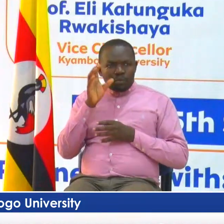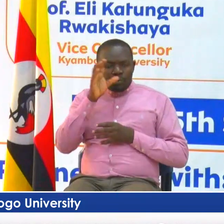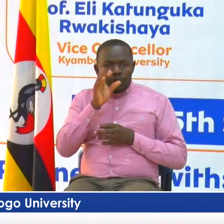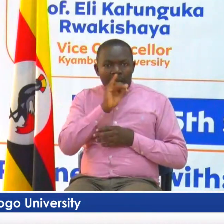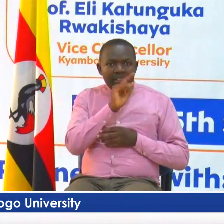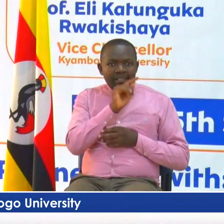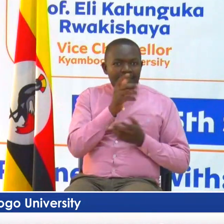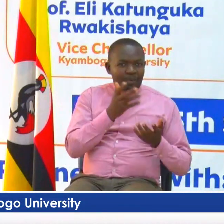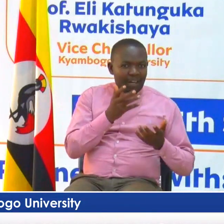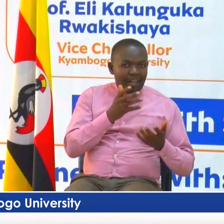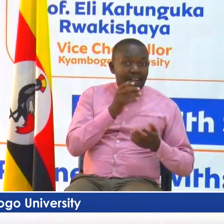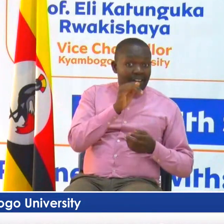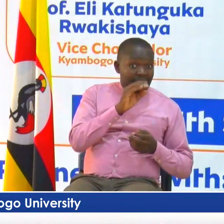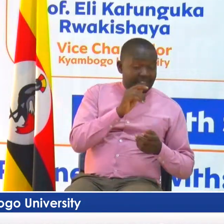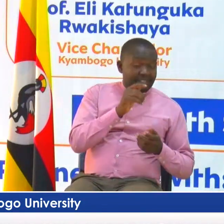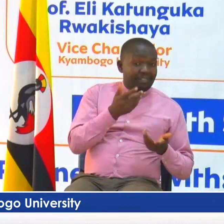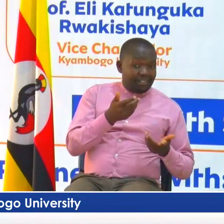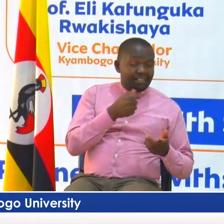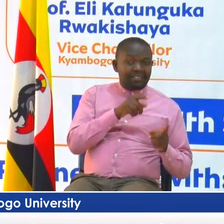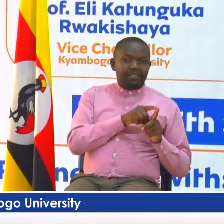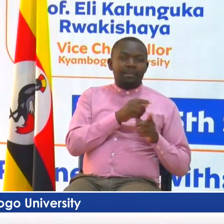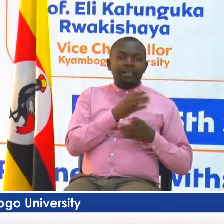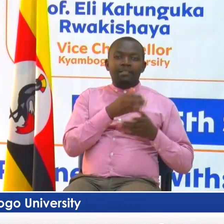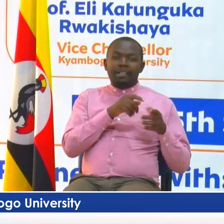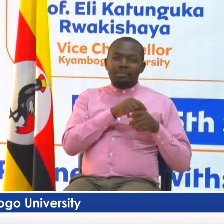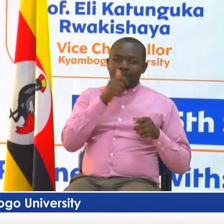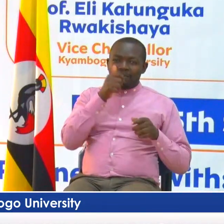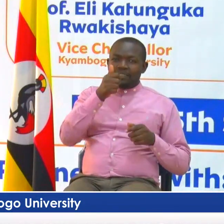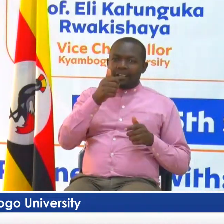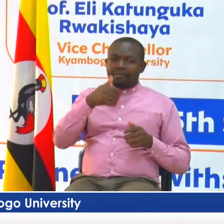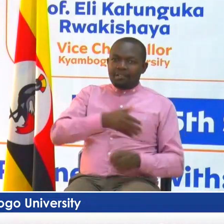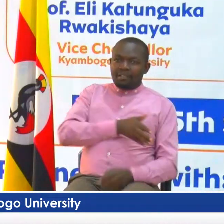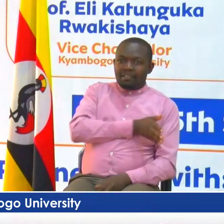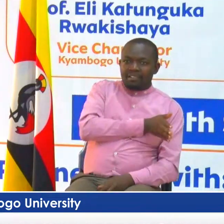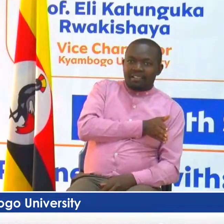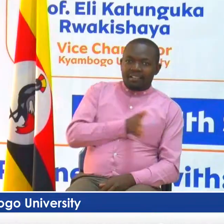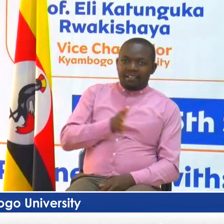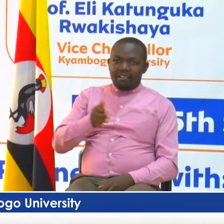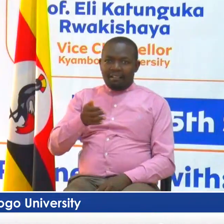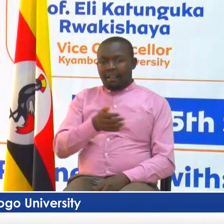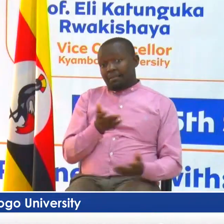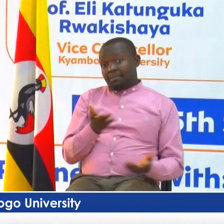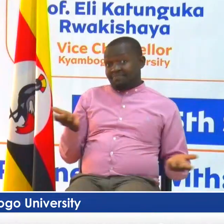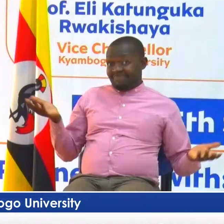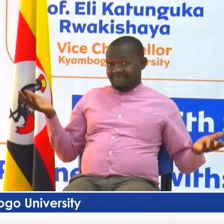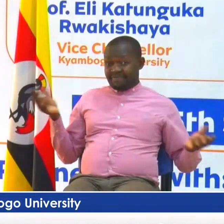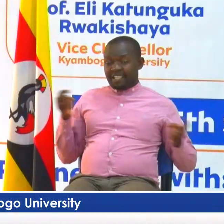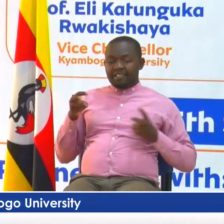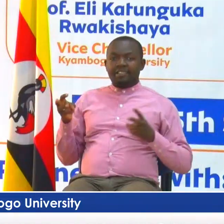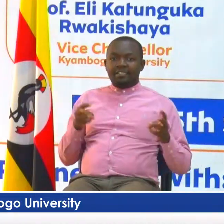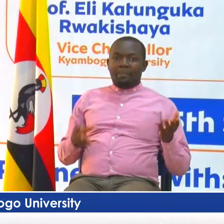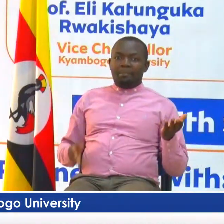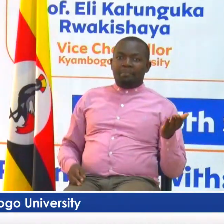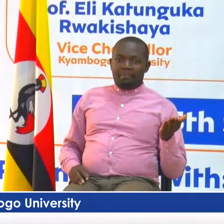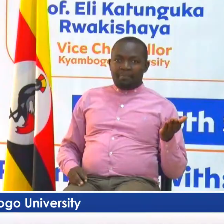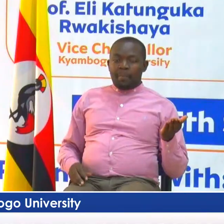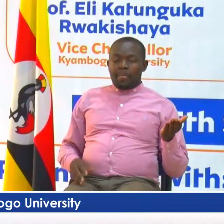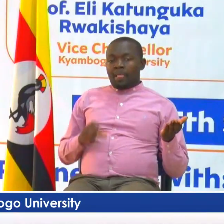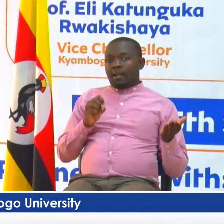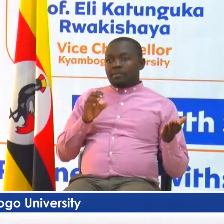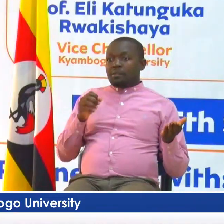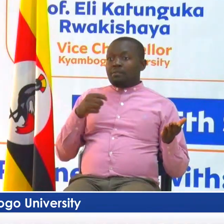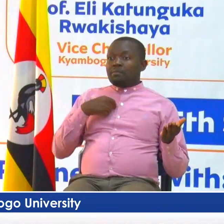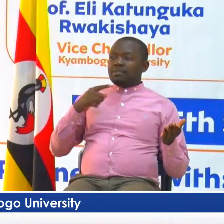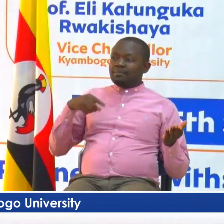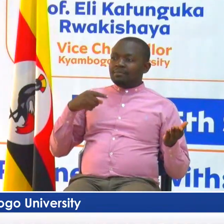department. It's also very helpful. Sometimes they know how to go about those systems. So I'm a